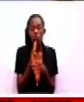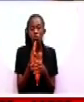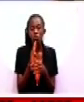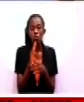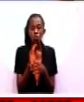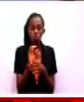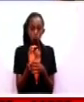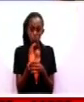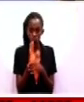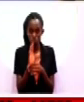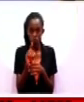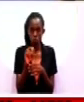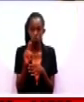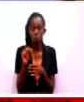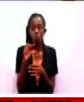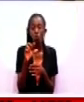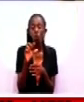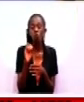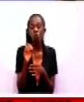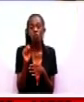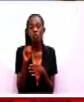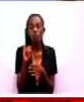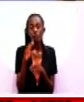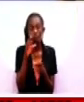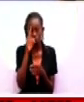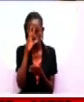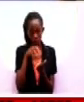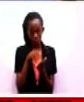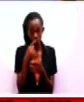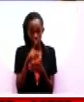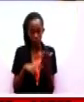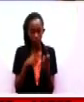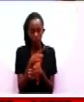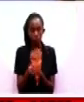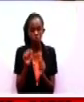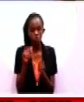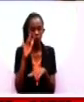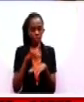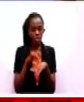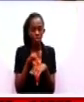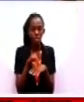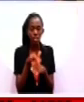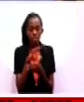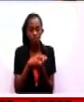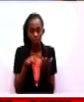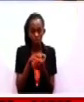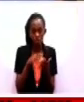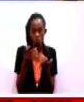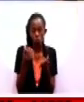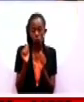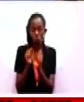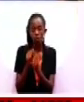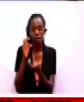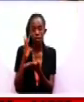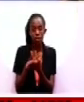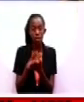he also conted that the respondent is likely to interfere with the witnesses